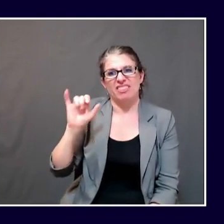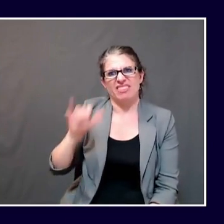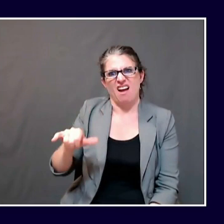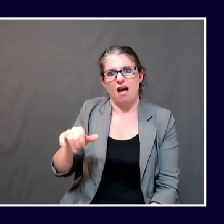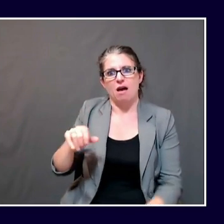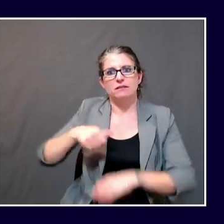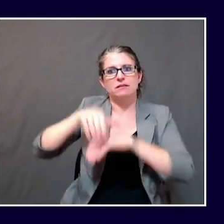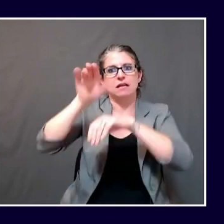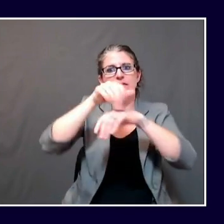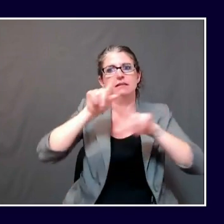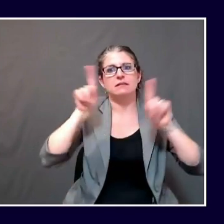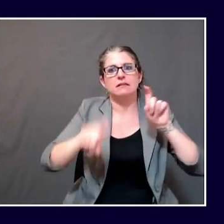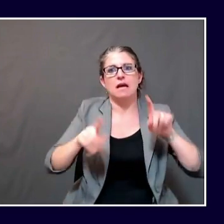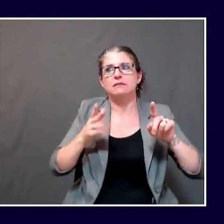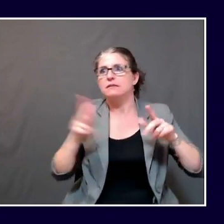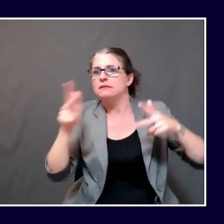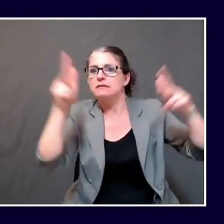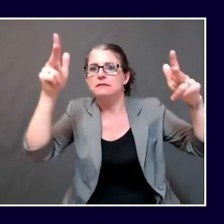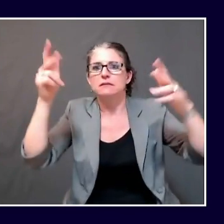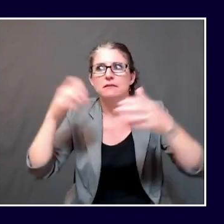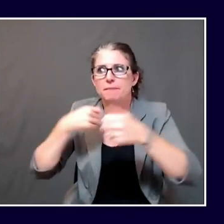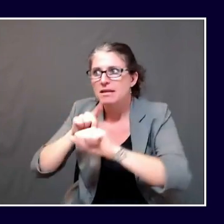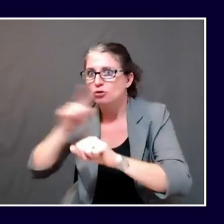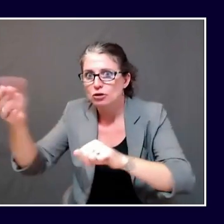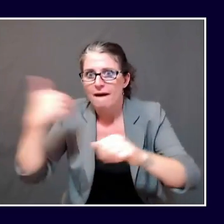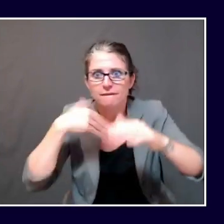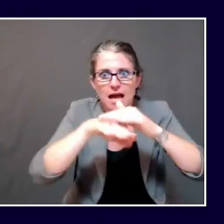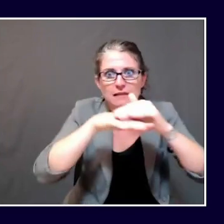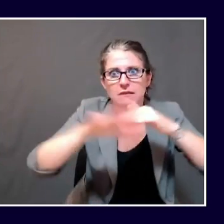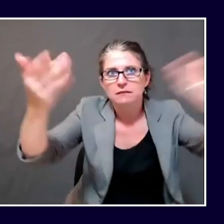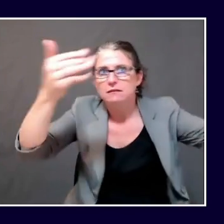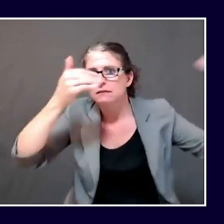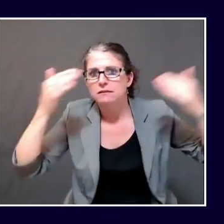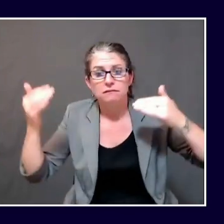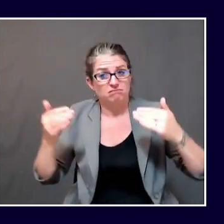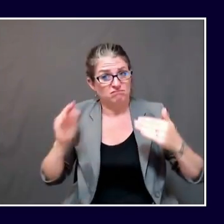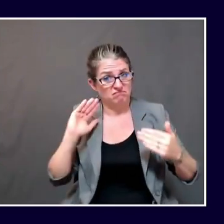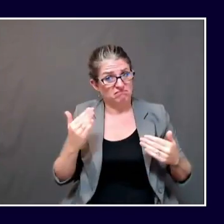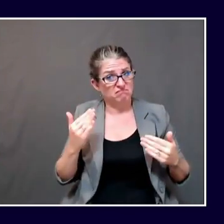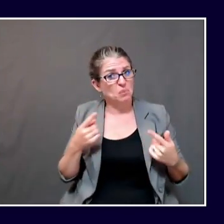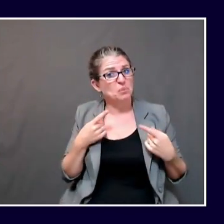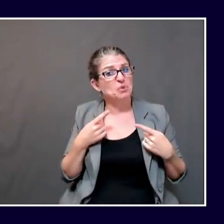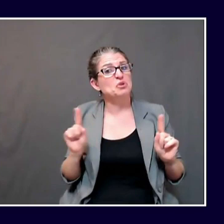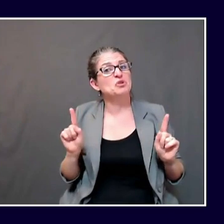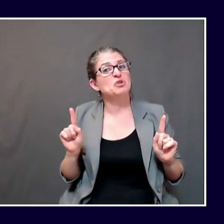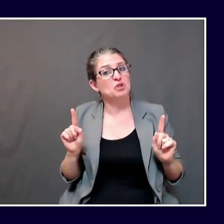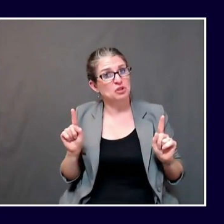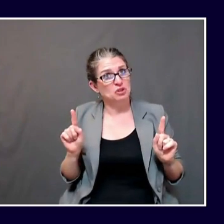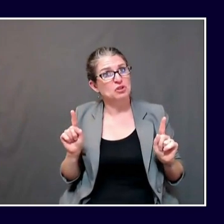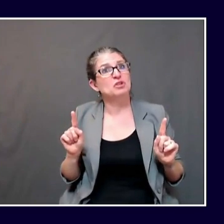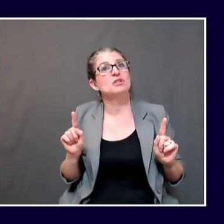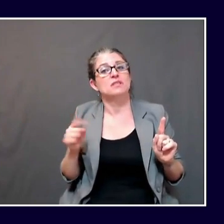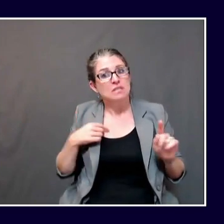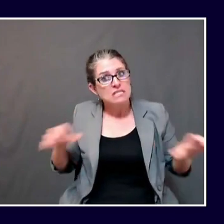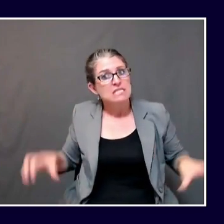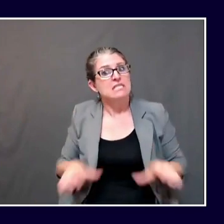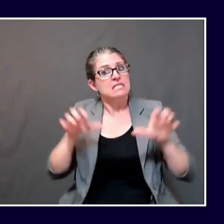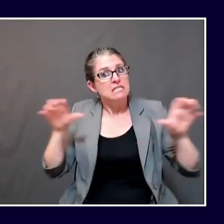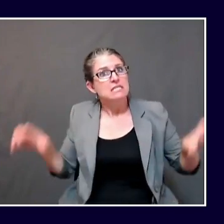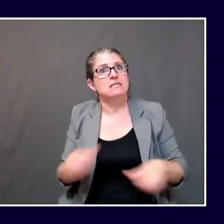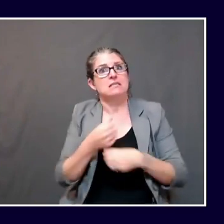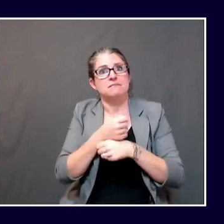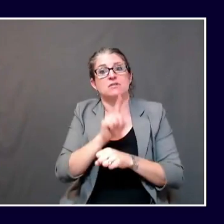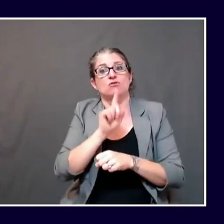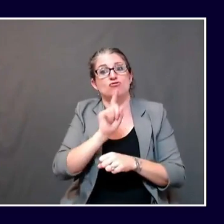very successful effort at really trying to make sure that we're doing extra work to make sure that people coming to the